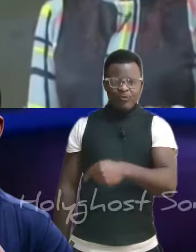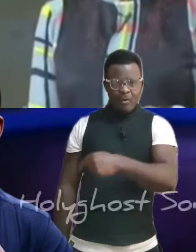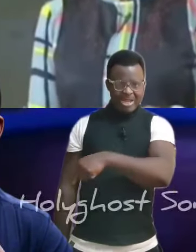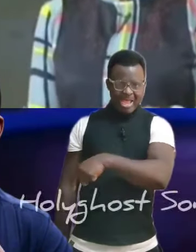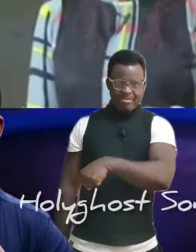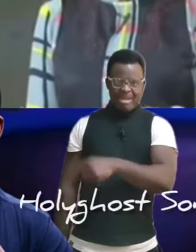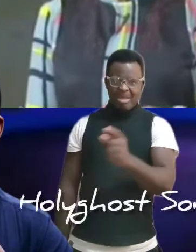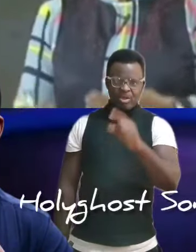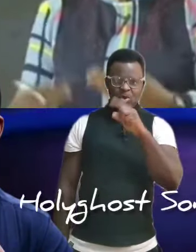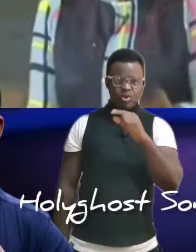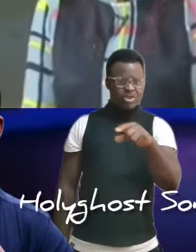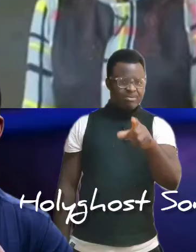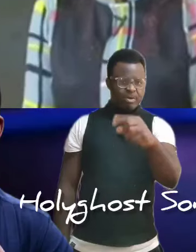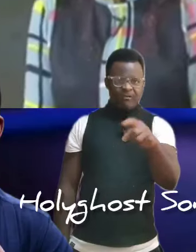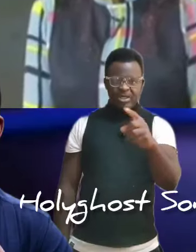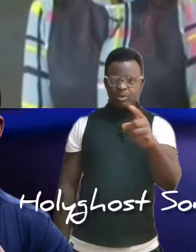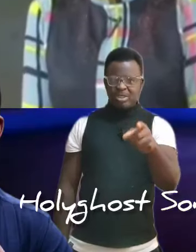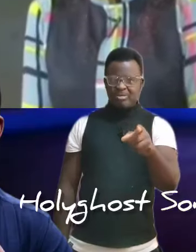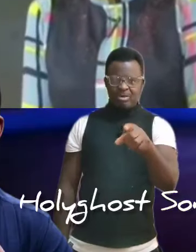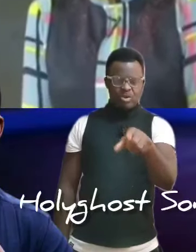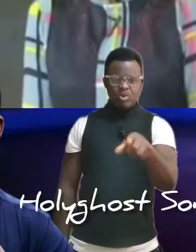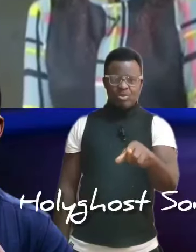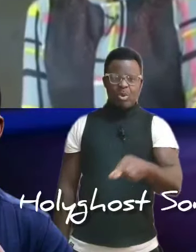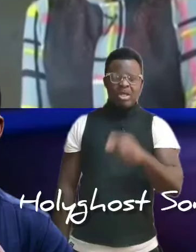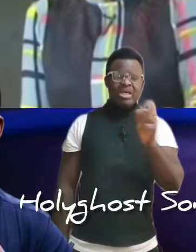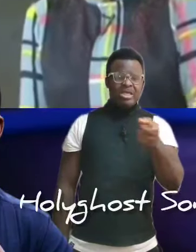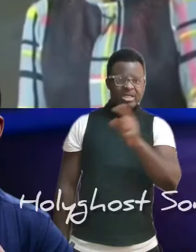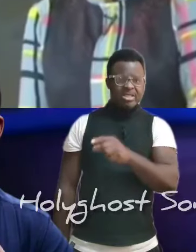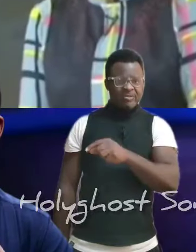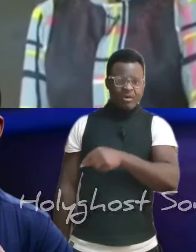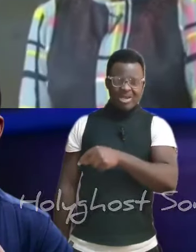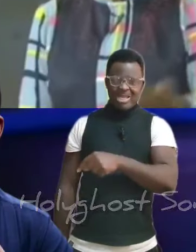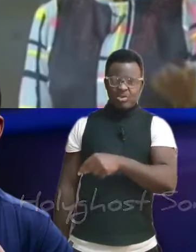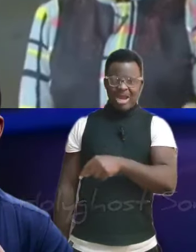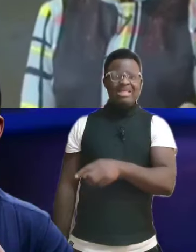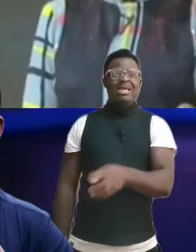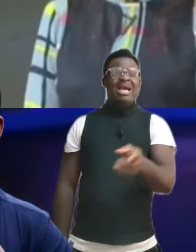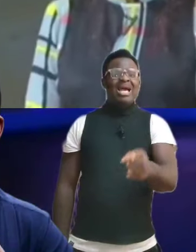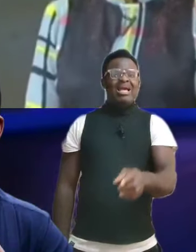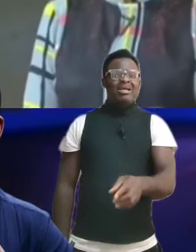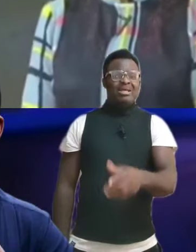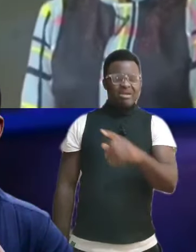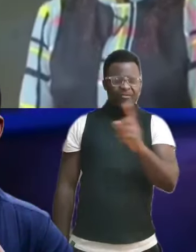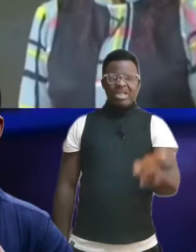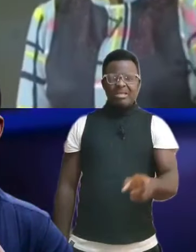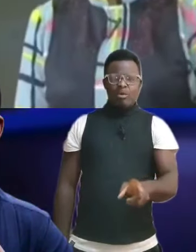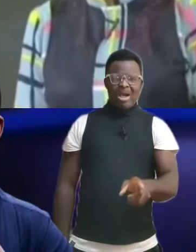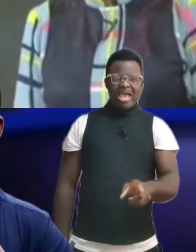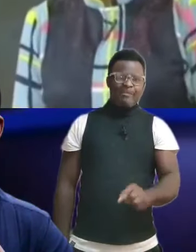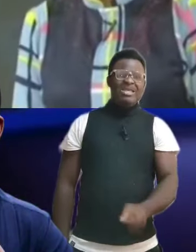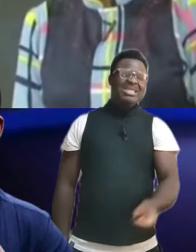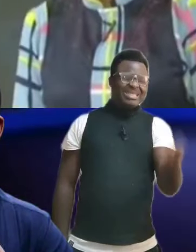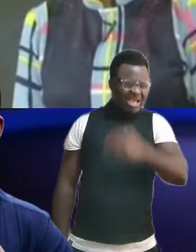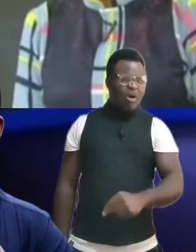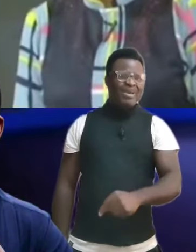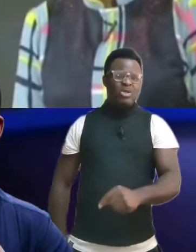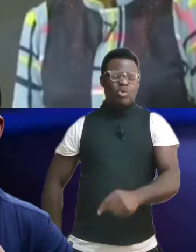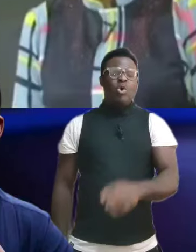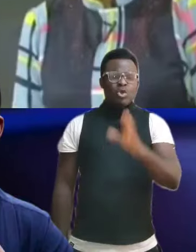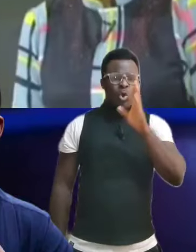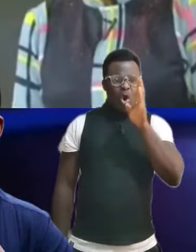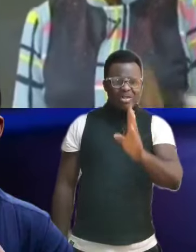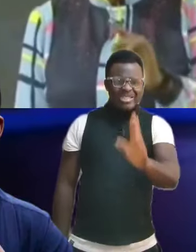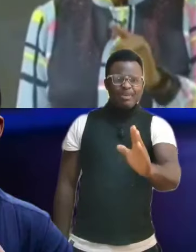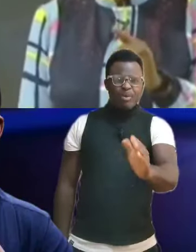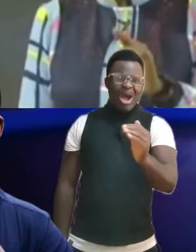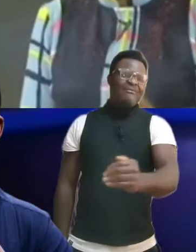And if these persons are saying they are still coming out to protest because life is not still easy. Just this afternoon, somebody called me from Port Harcourt that fuel is 1,000